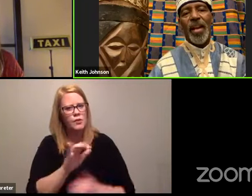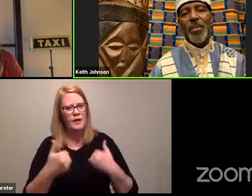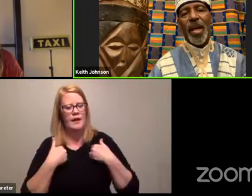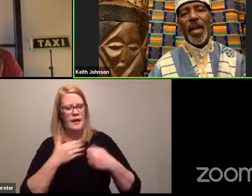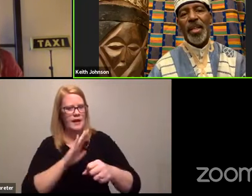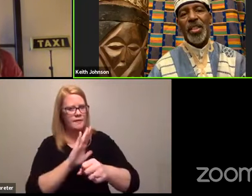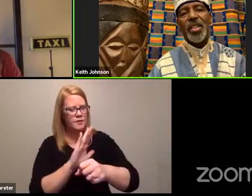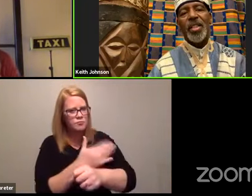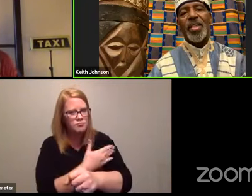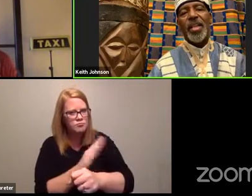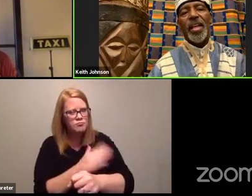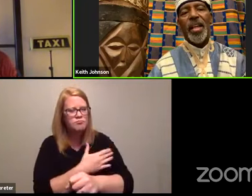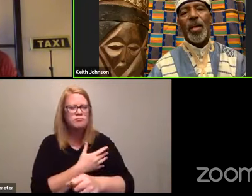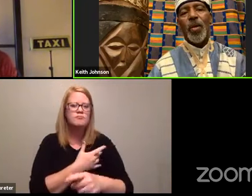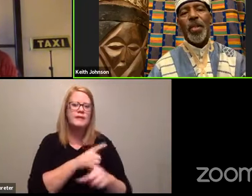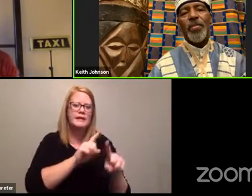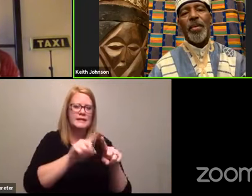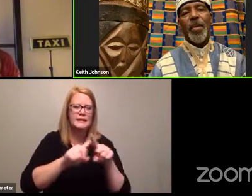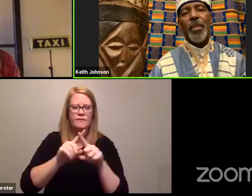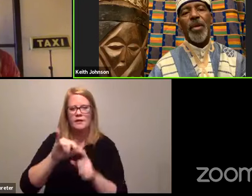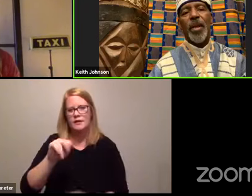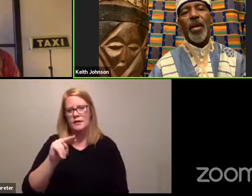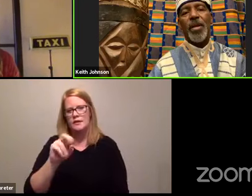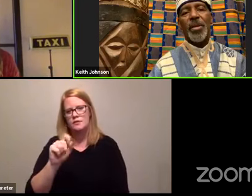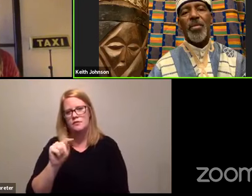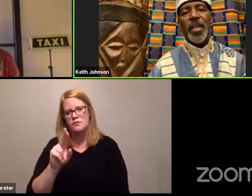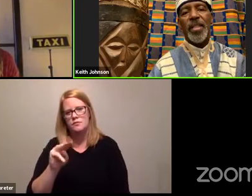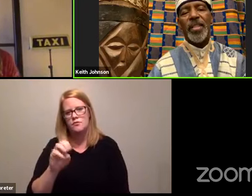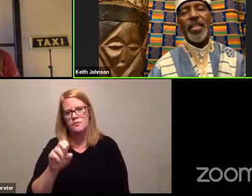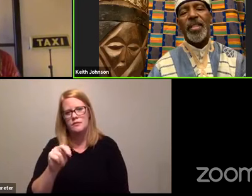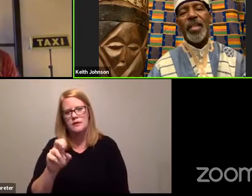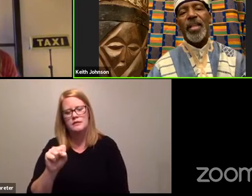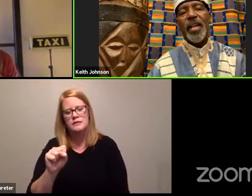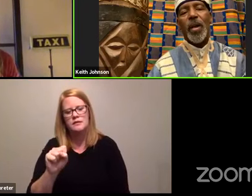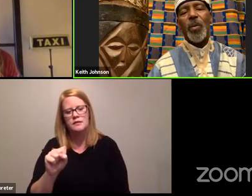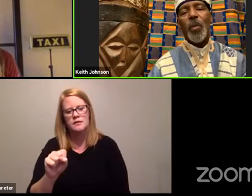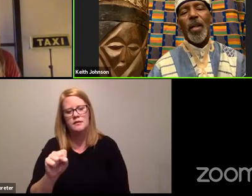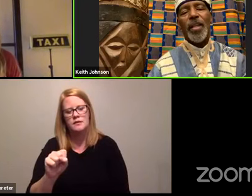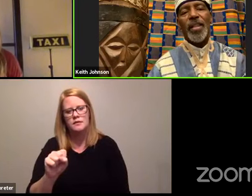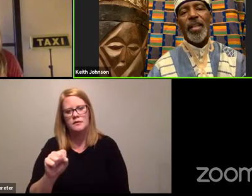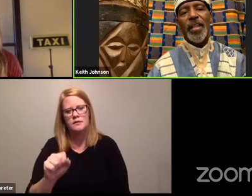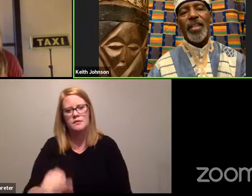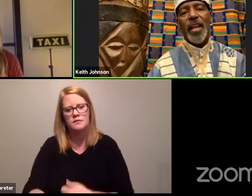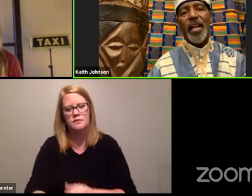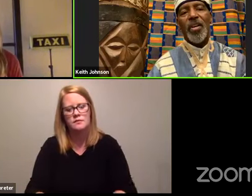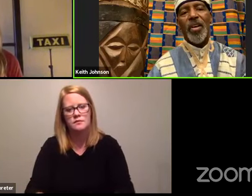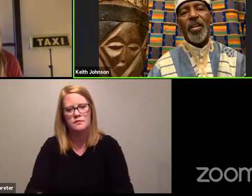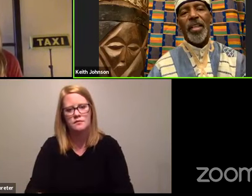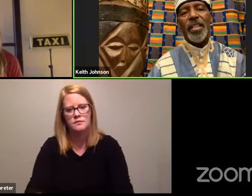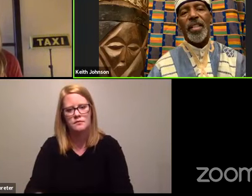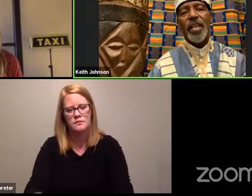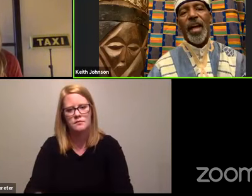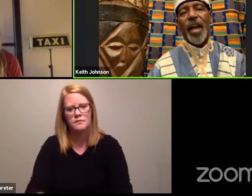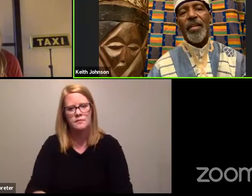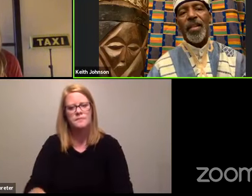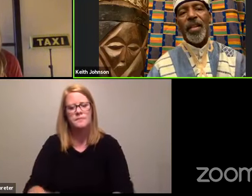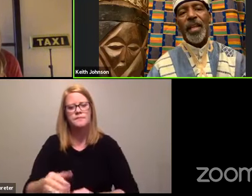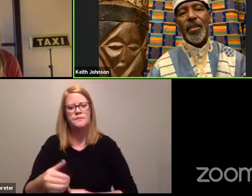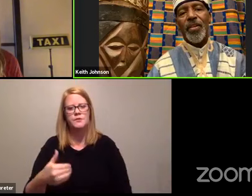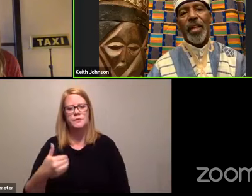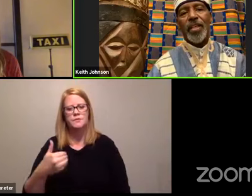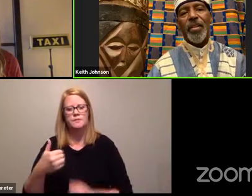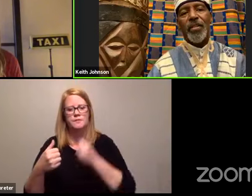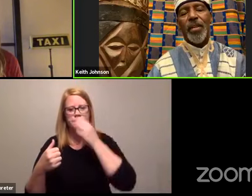or a calabash, and I weave it by putting on the beads. One of the things that I learned is I have